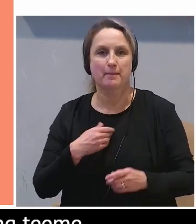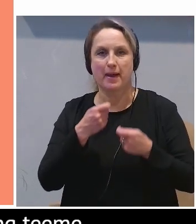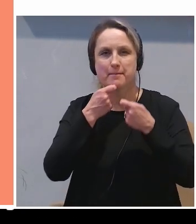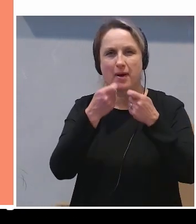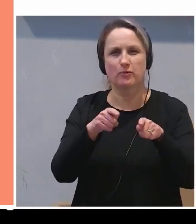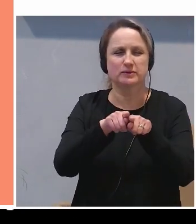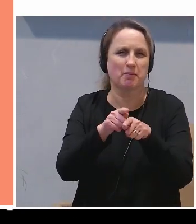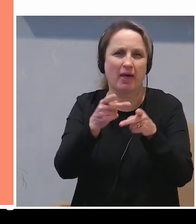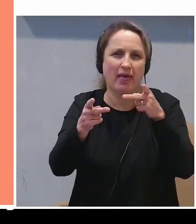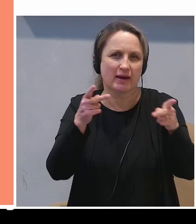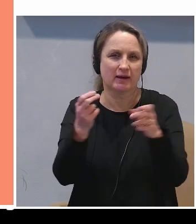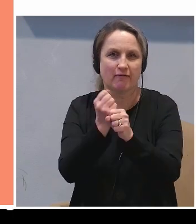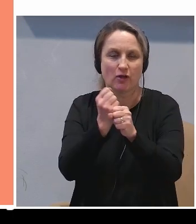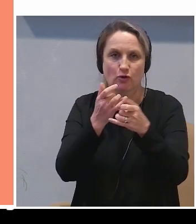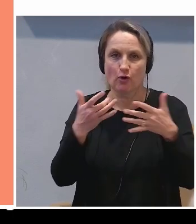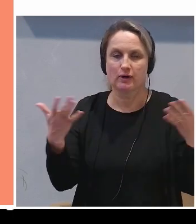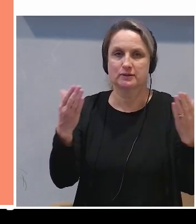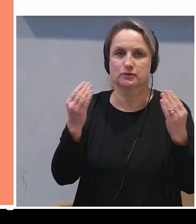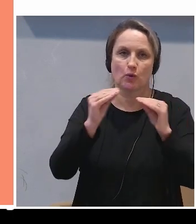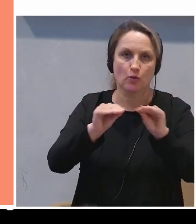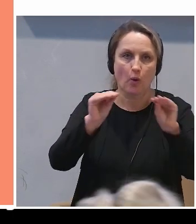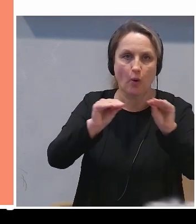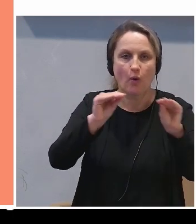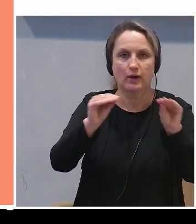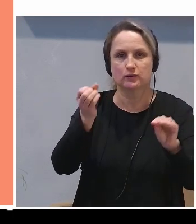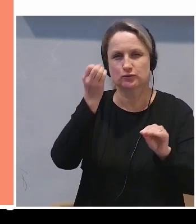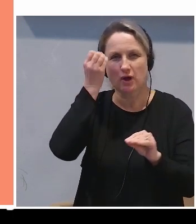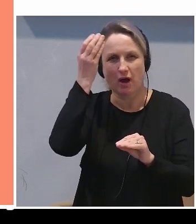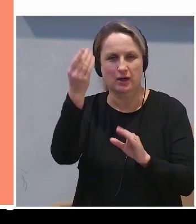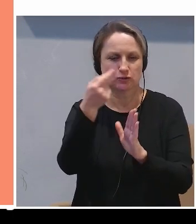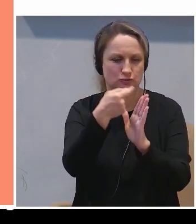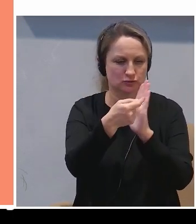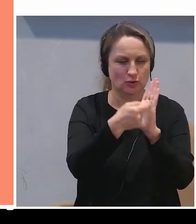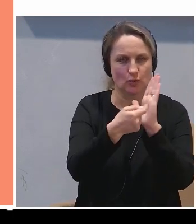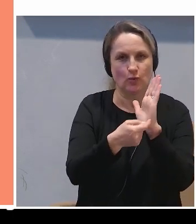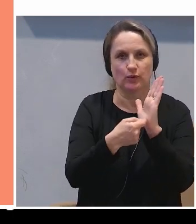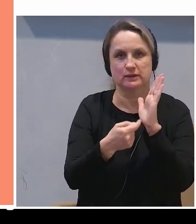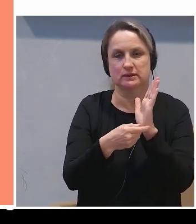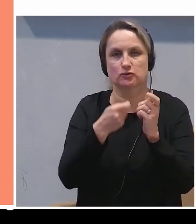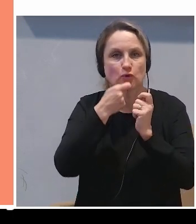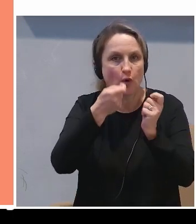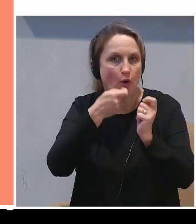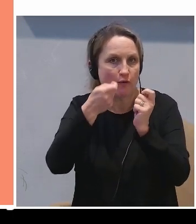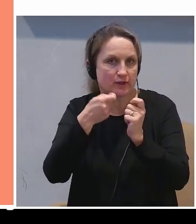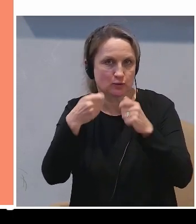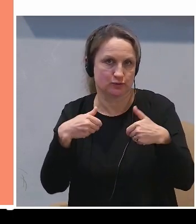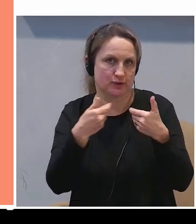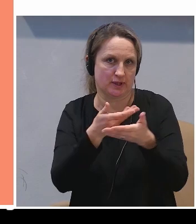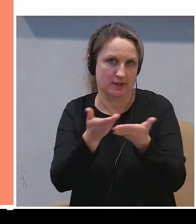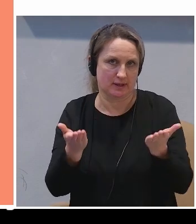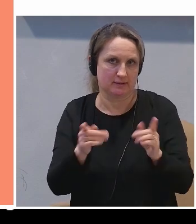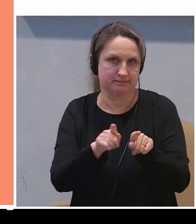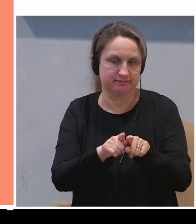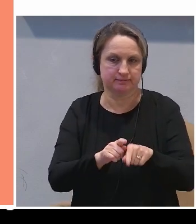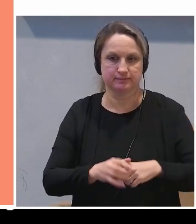These are some of the projects that we have been involved with, these ones that I call infrastructure development that are related to rare diseases and also to pediatrics.